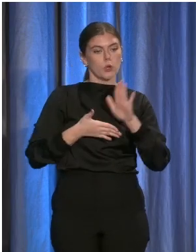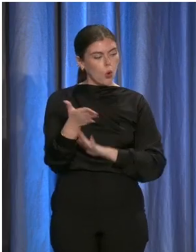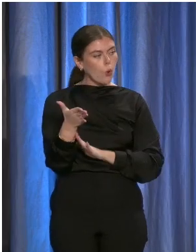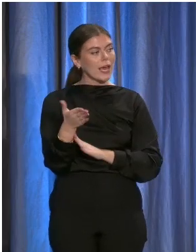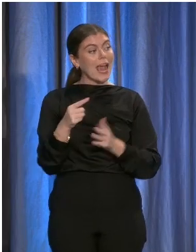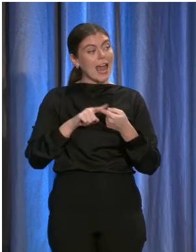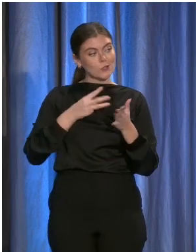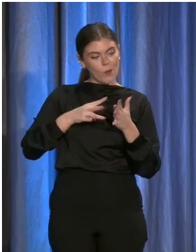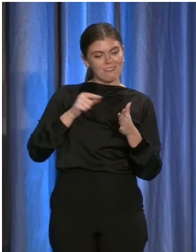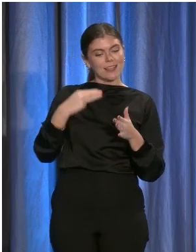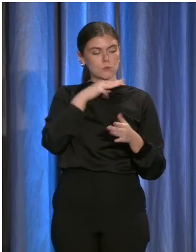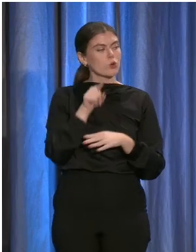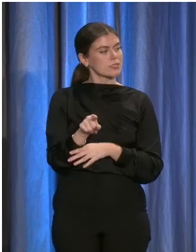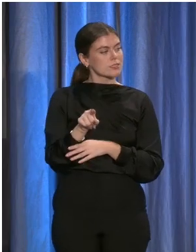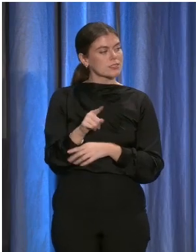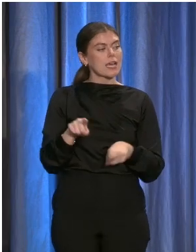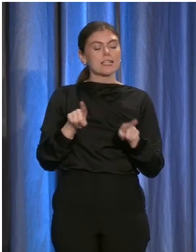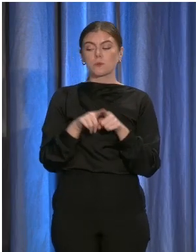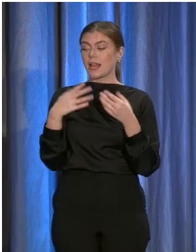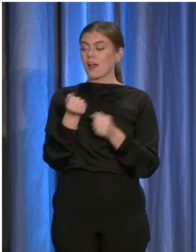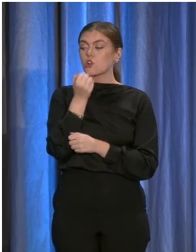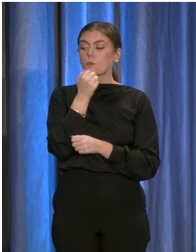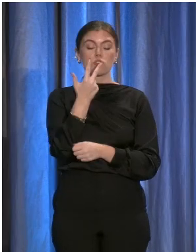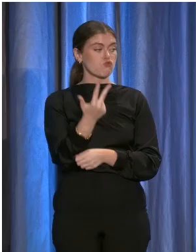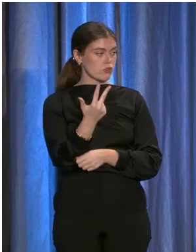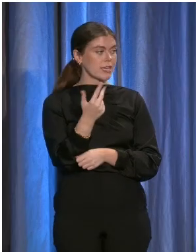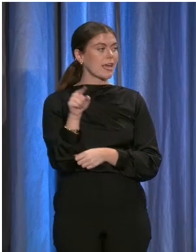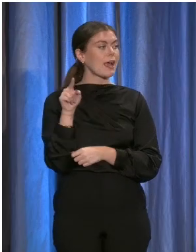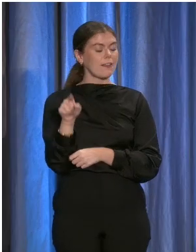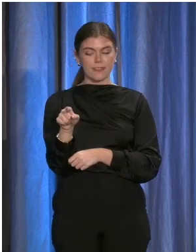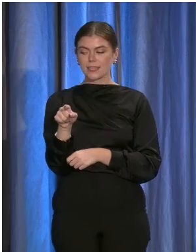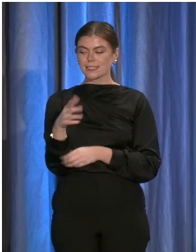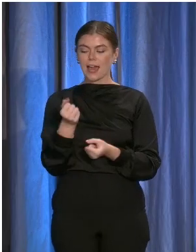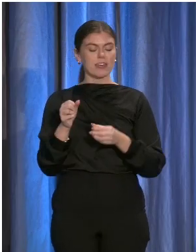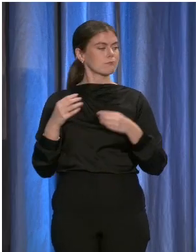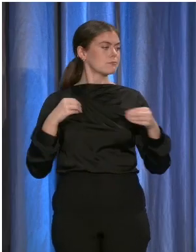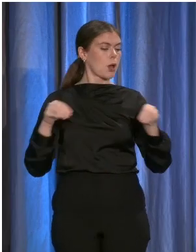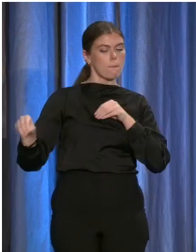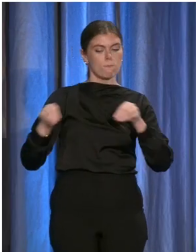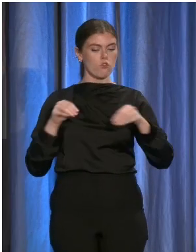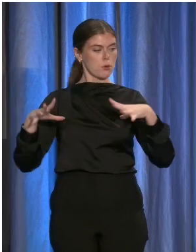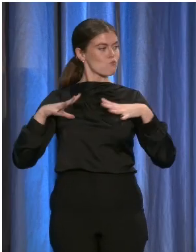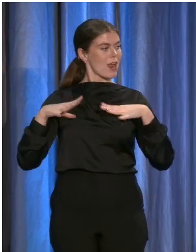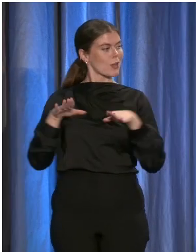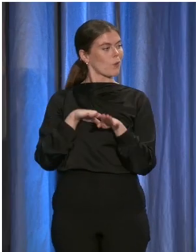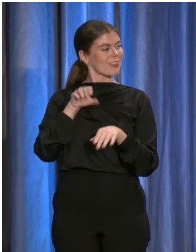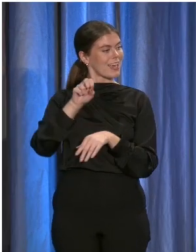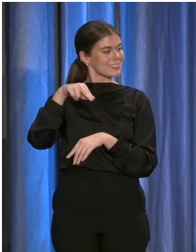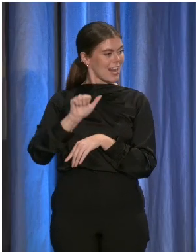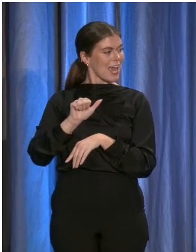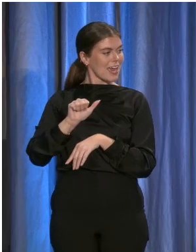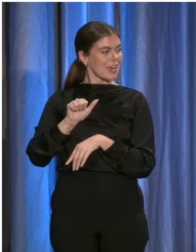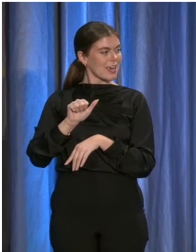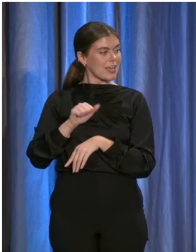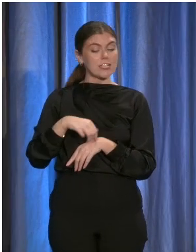really important. And then we have number 3 is taking a movement break with my SNA. So again,